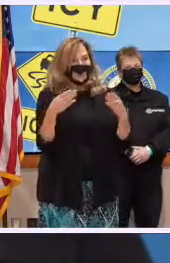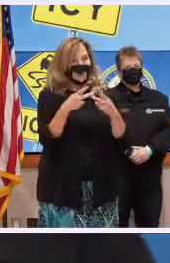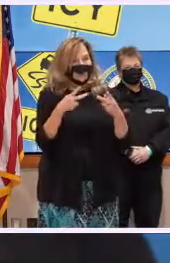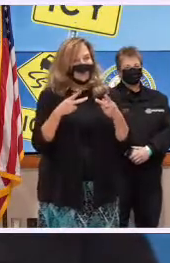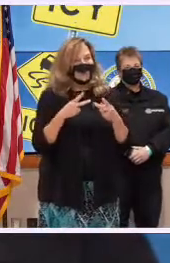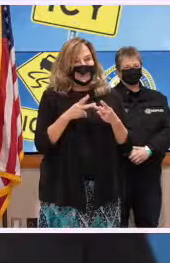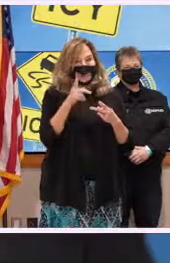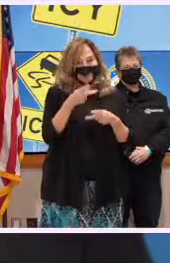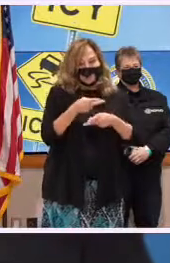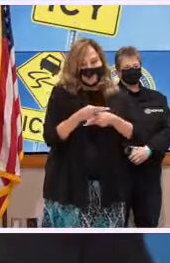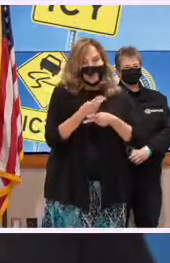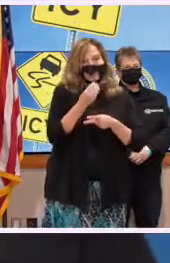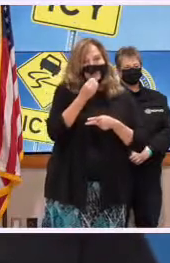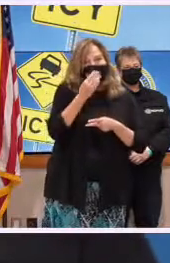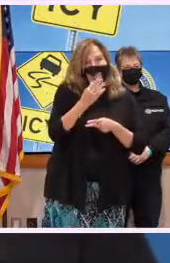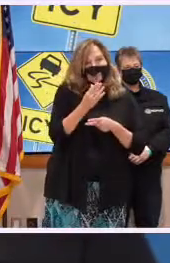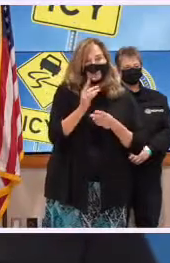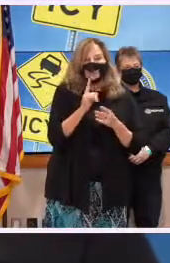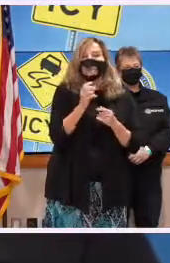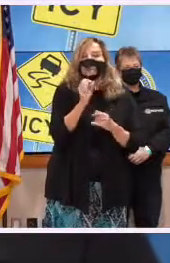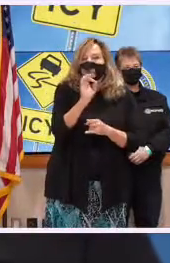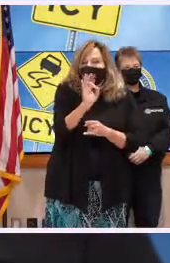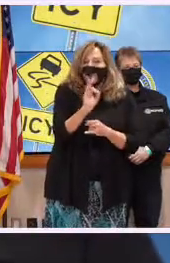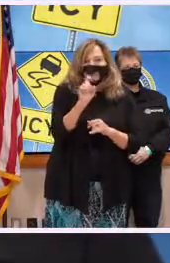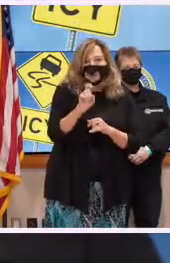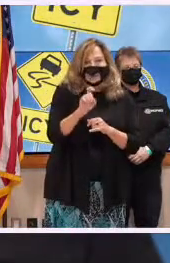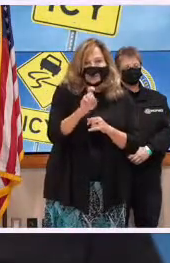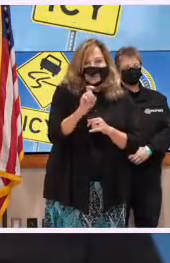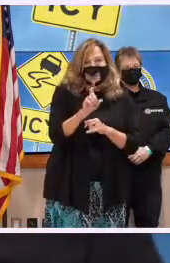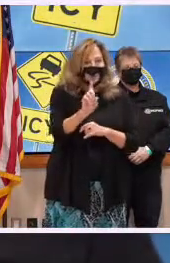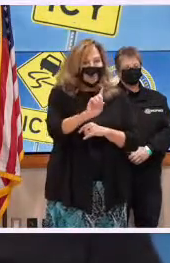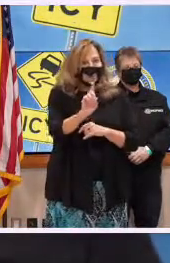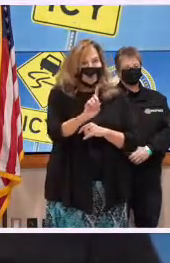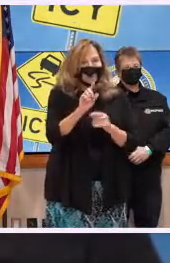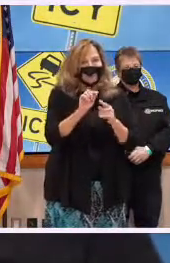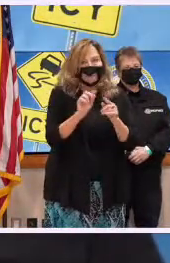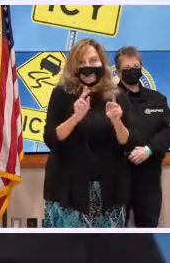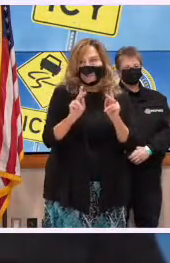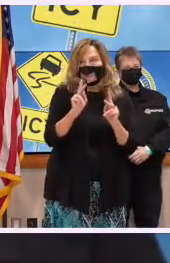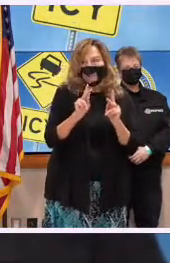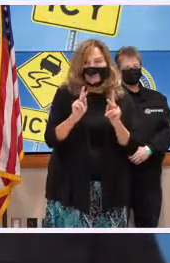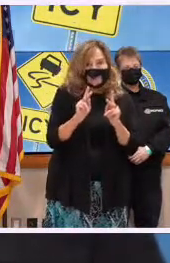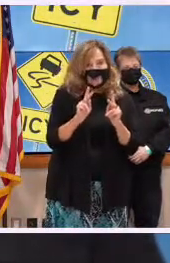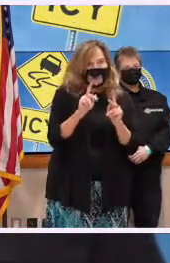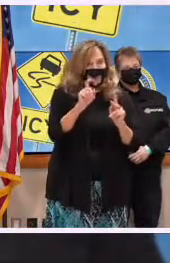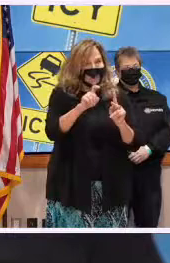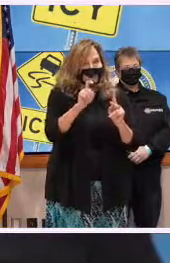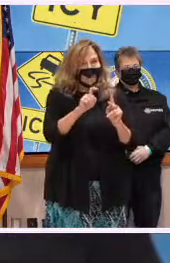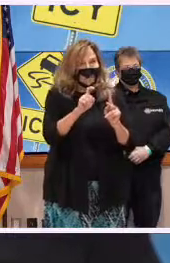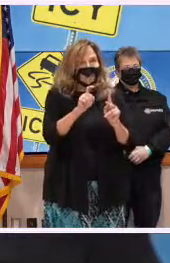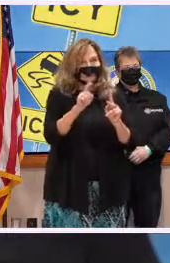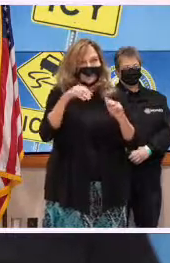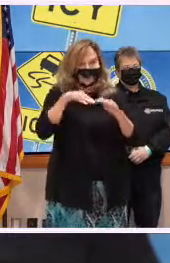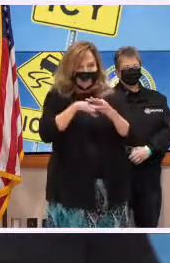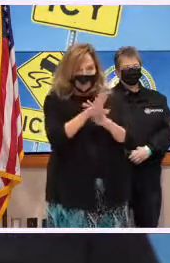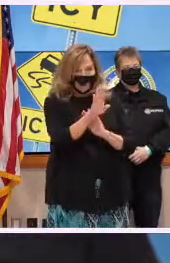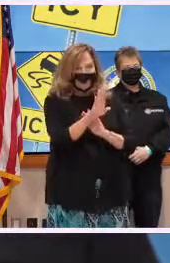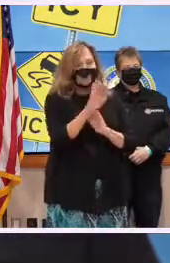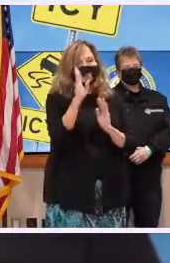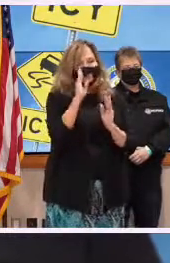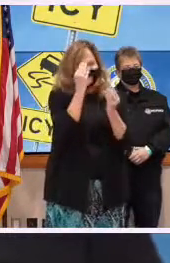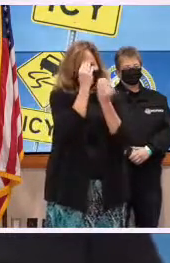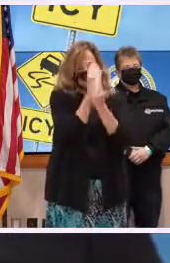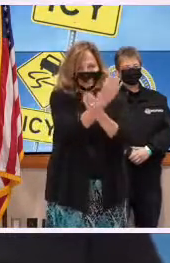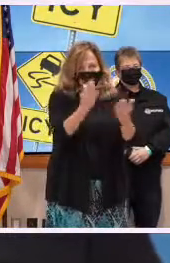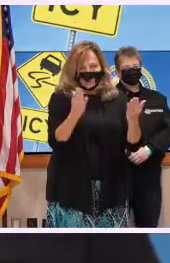resort, and we'll announce details of those in the coming day or so. Our homeless outreach teams are